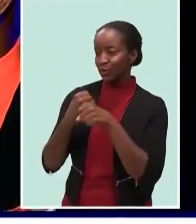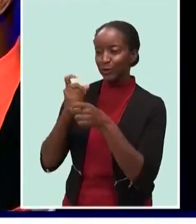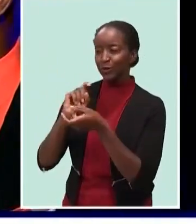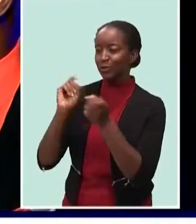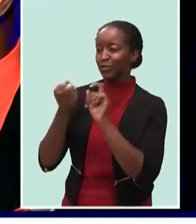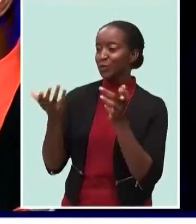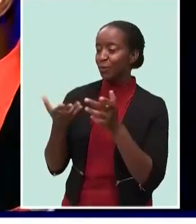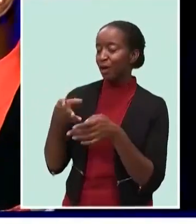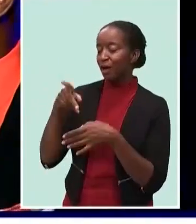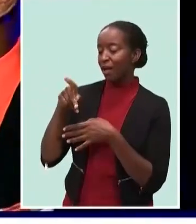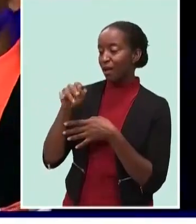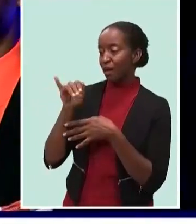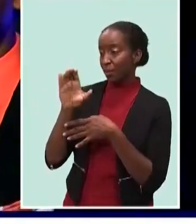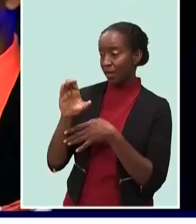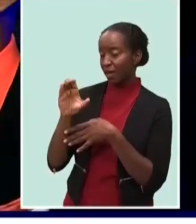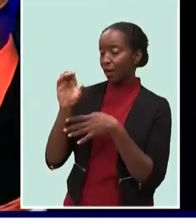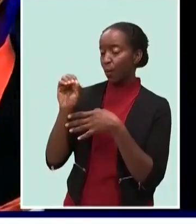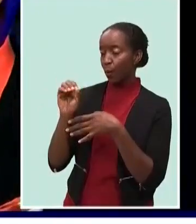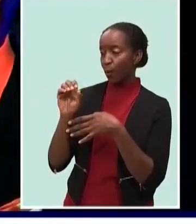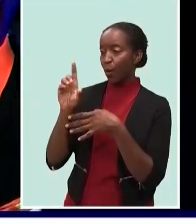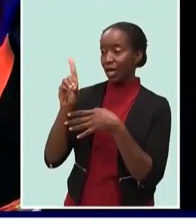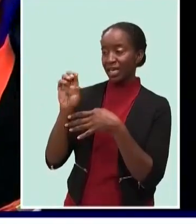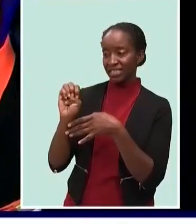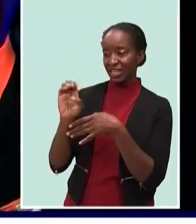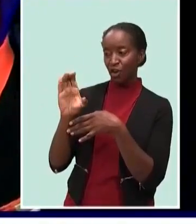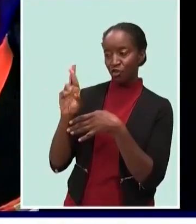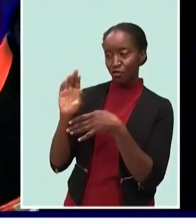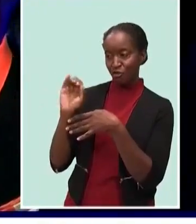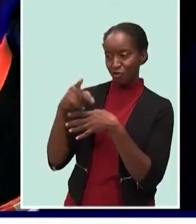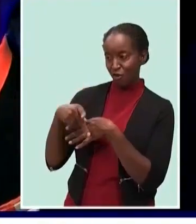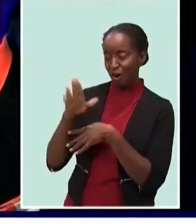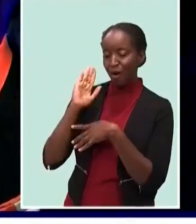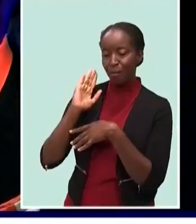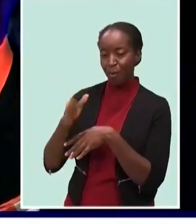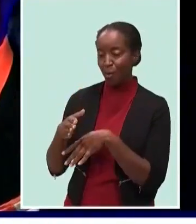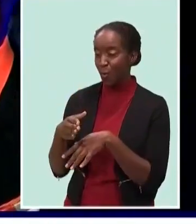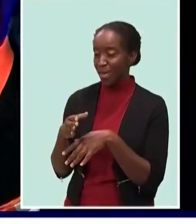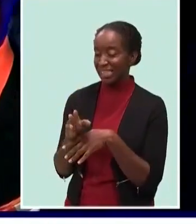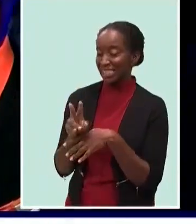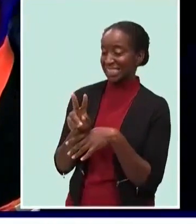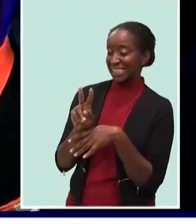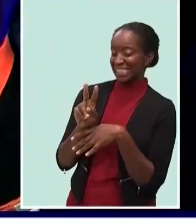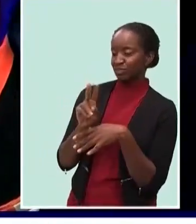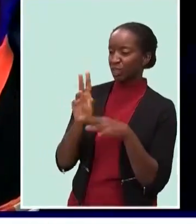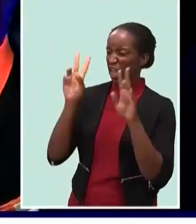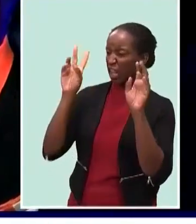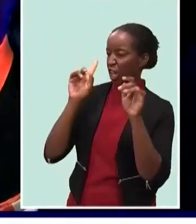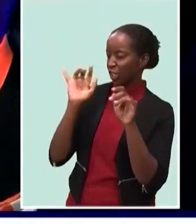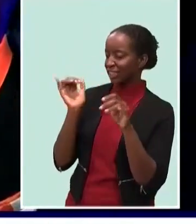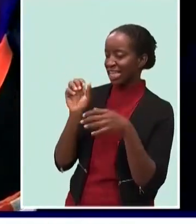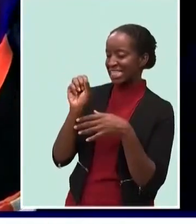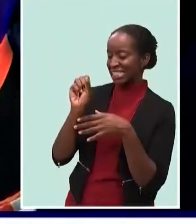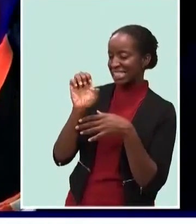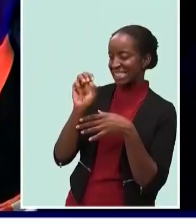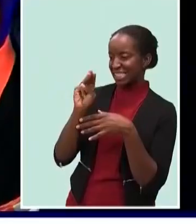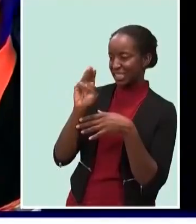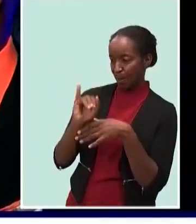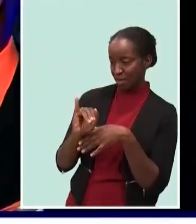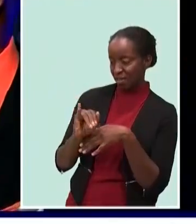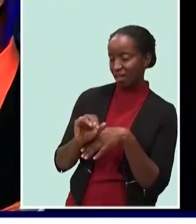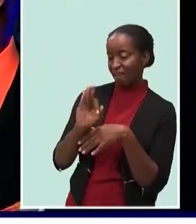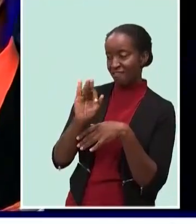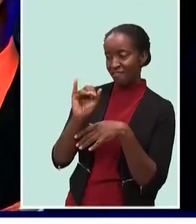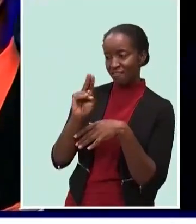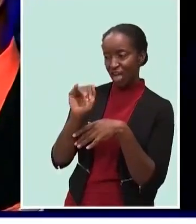the Pick of the Crop competition, and so we're going straight into the finals with 16 meeting the winner from last year. And